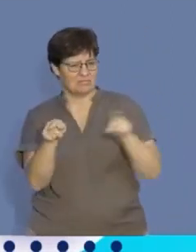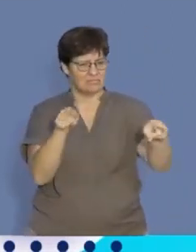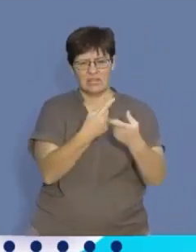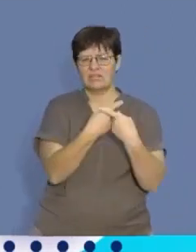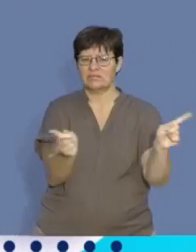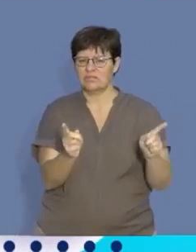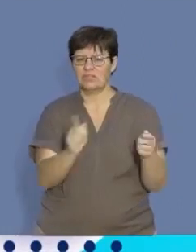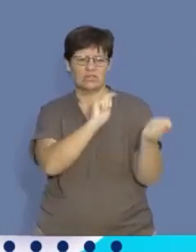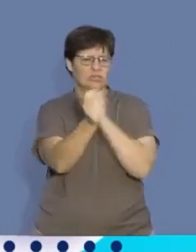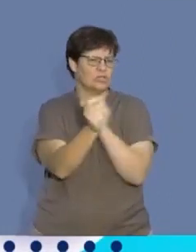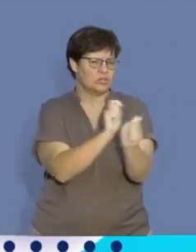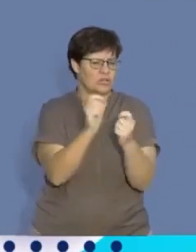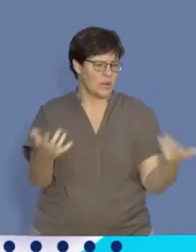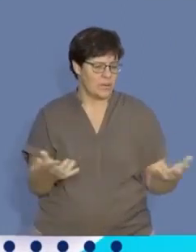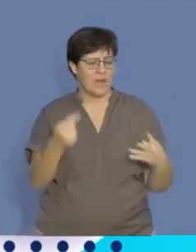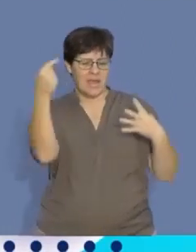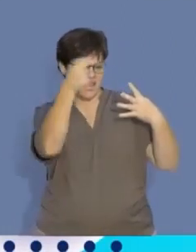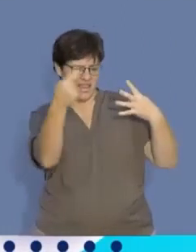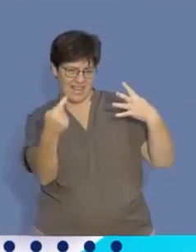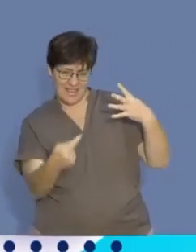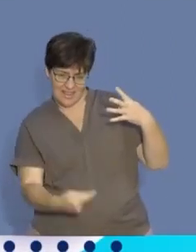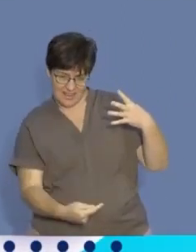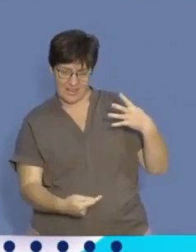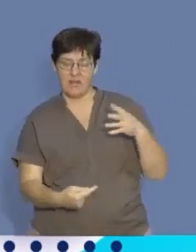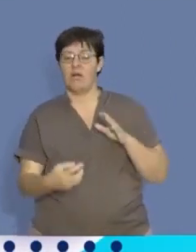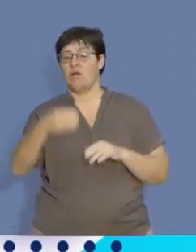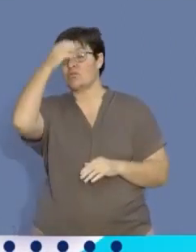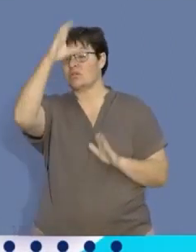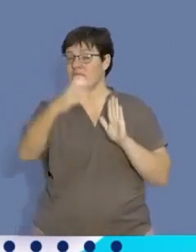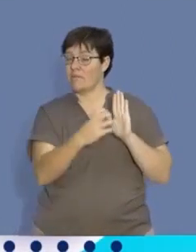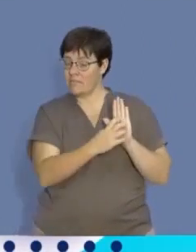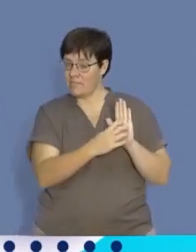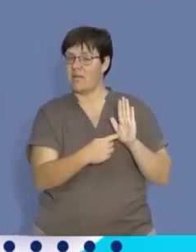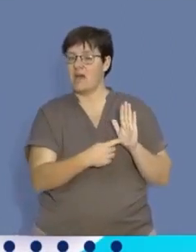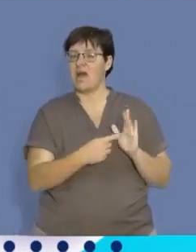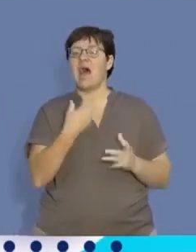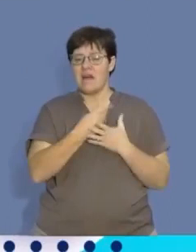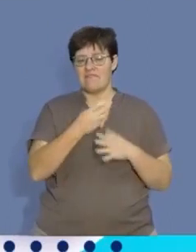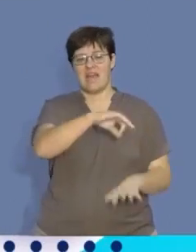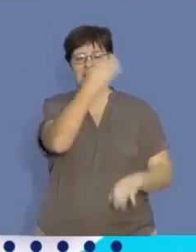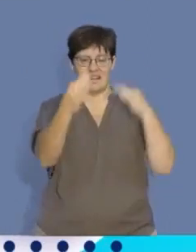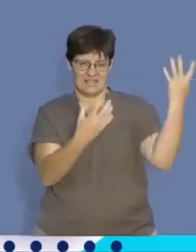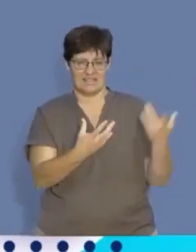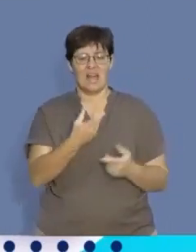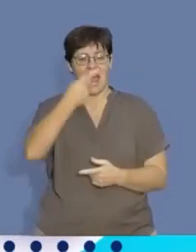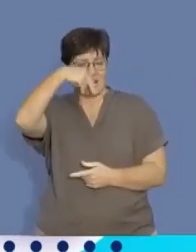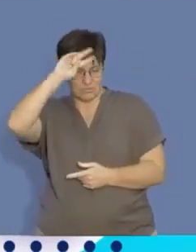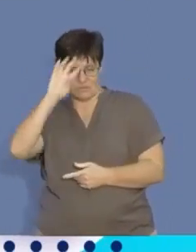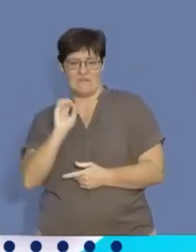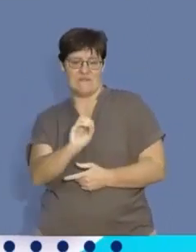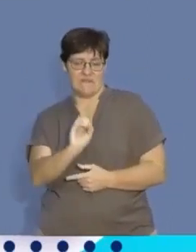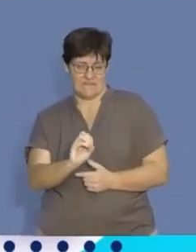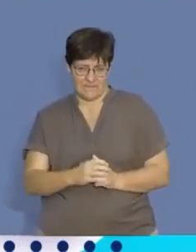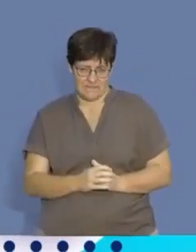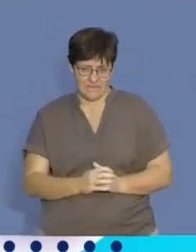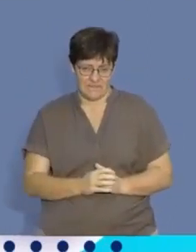in each aspect of this concept map, there was a bit of analysis and interpretation.